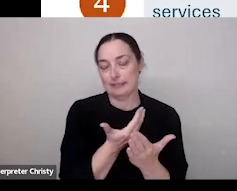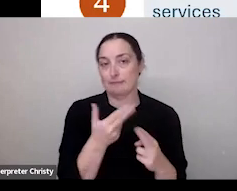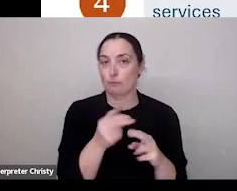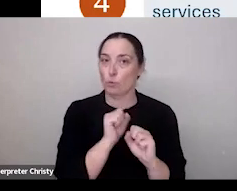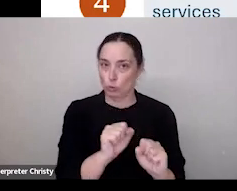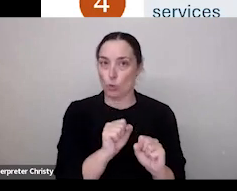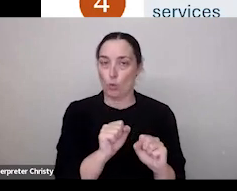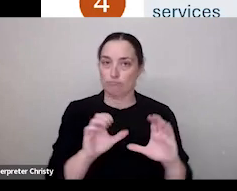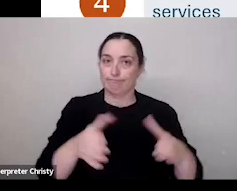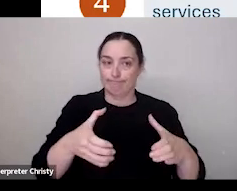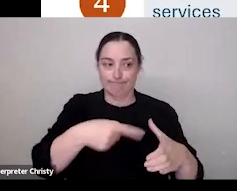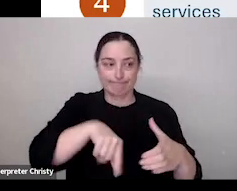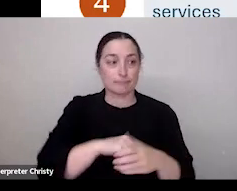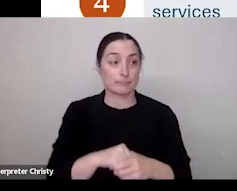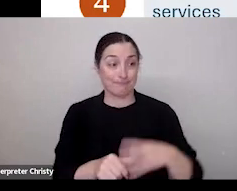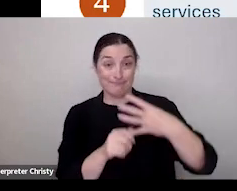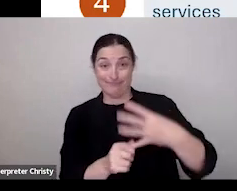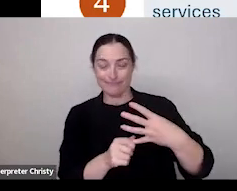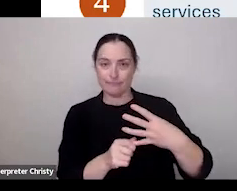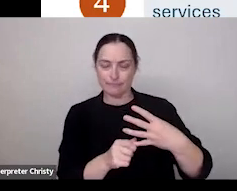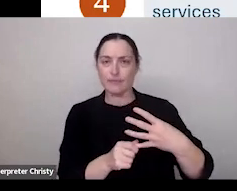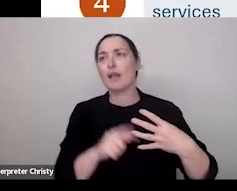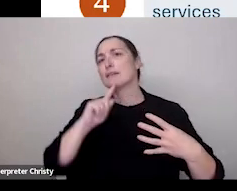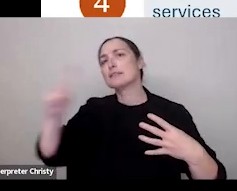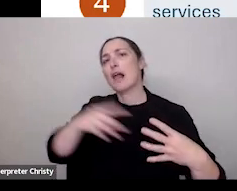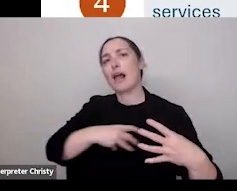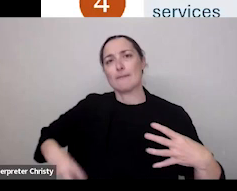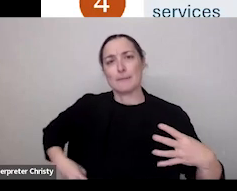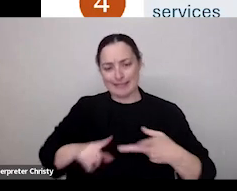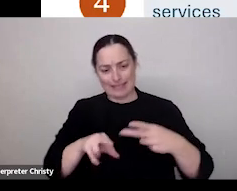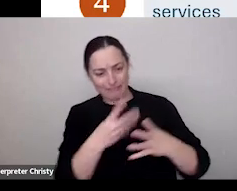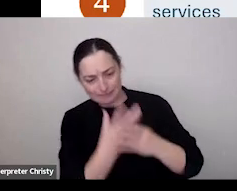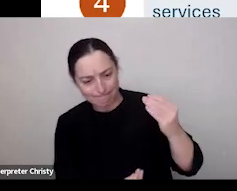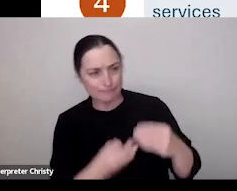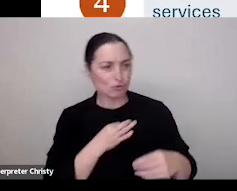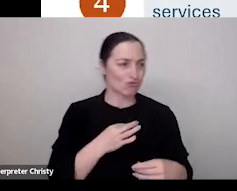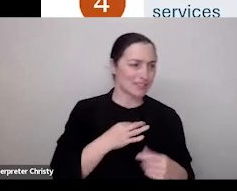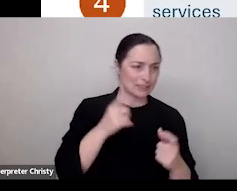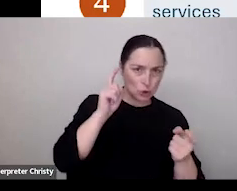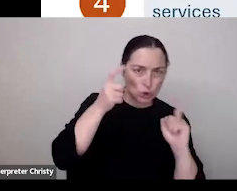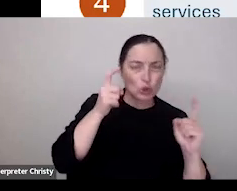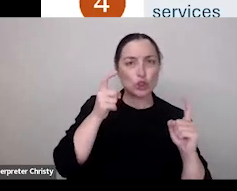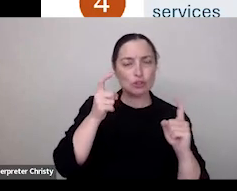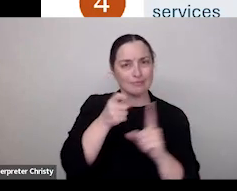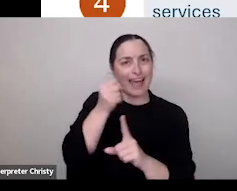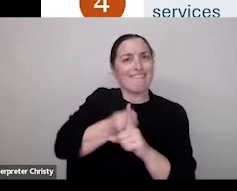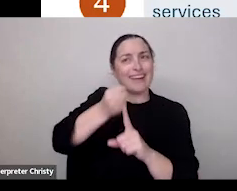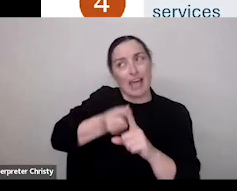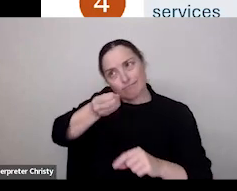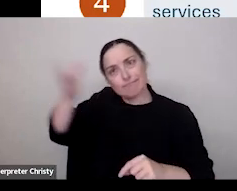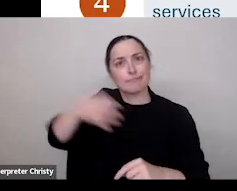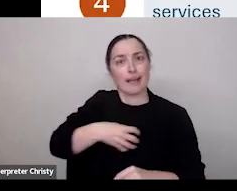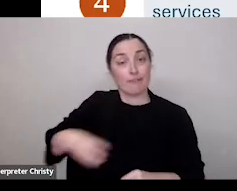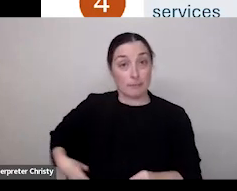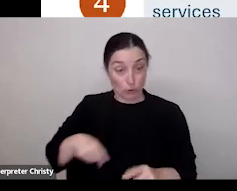support collectively. And communicate with government about unmet needs, about risks, about worries. Take on that advocacy role that you're so